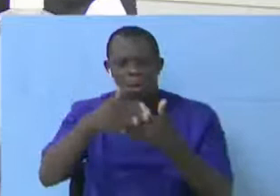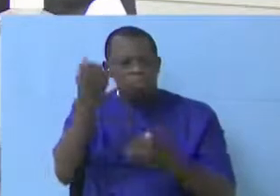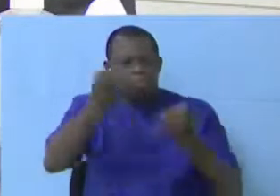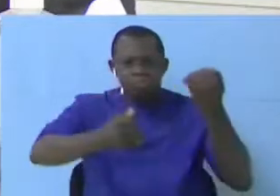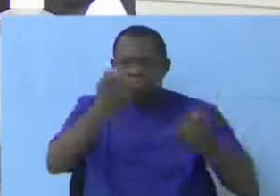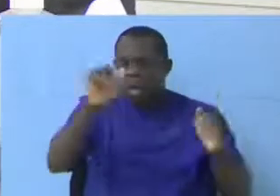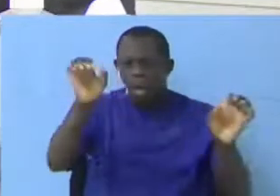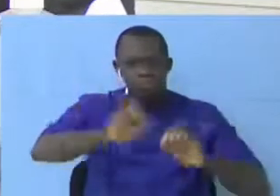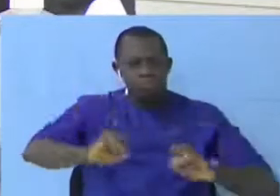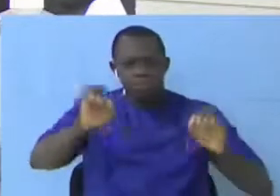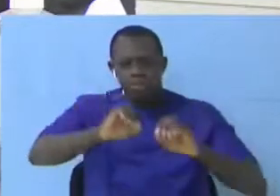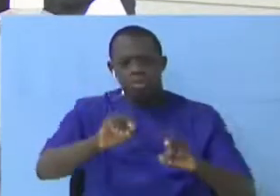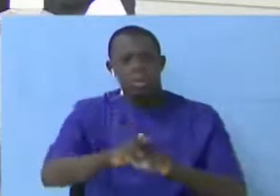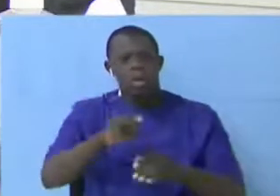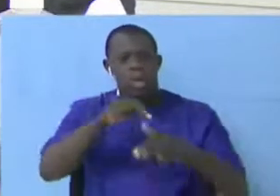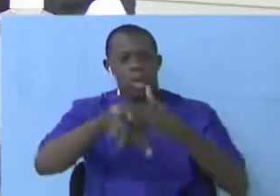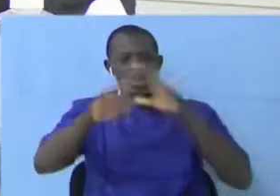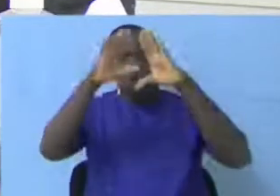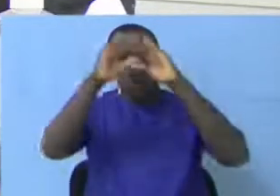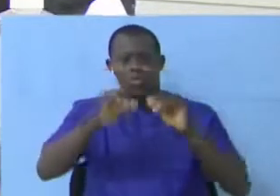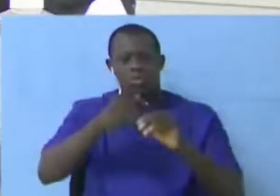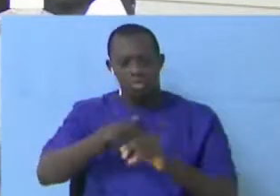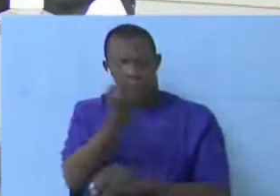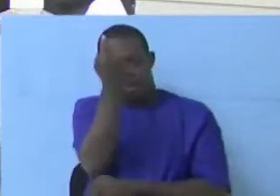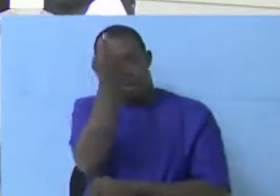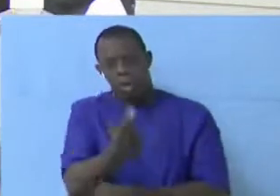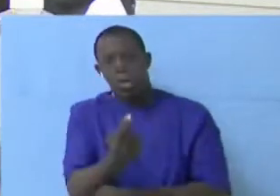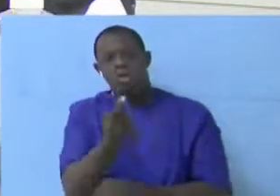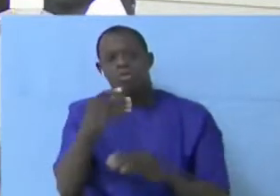the office, I was alone with Bamba, so I believe it was a weekend.